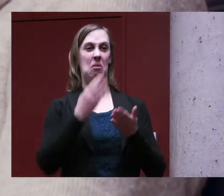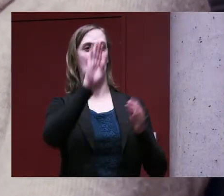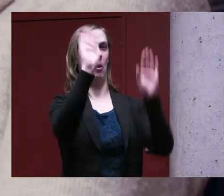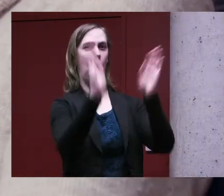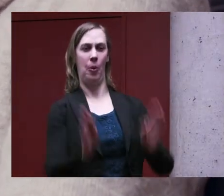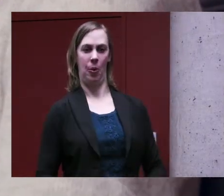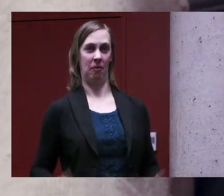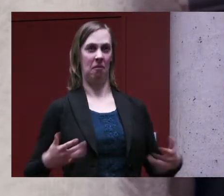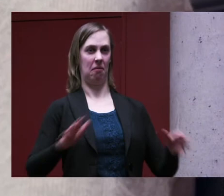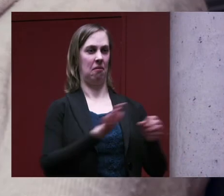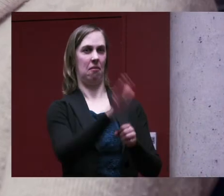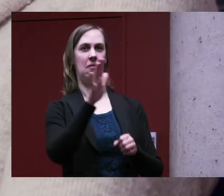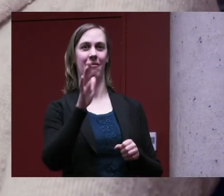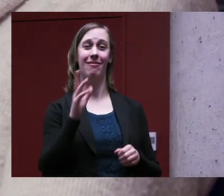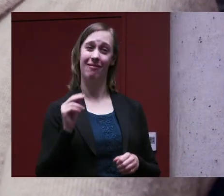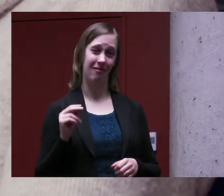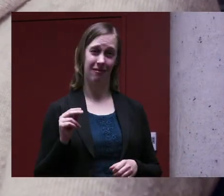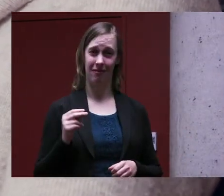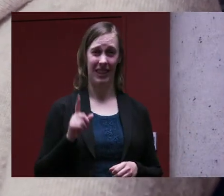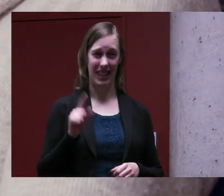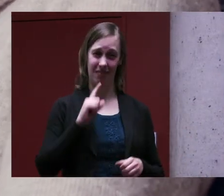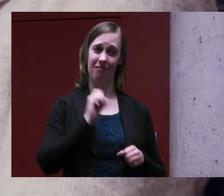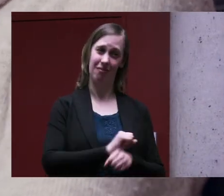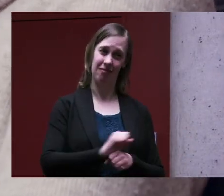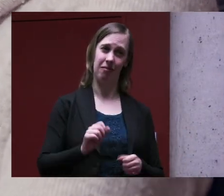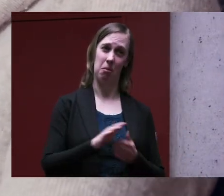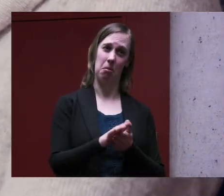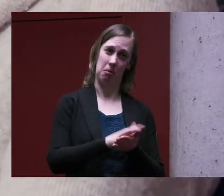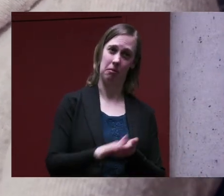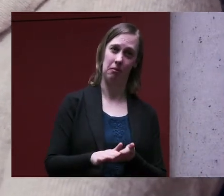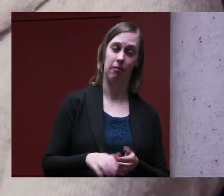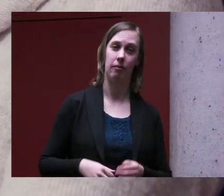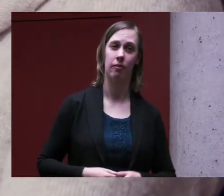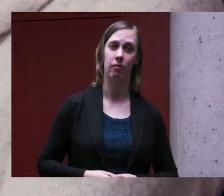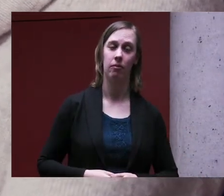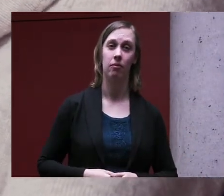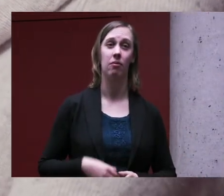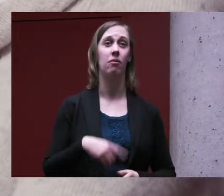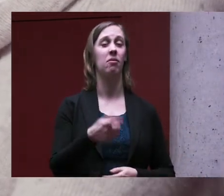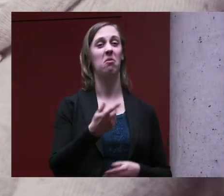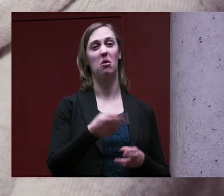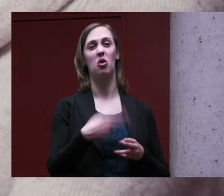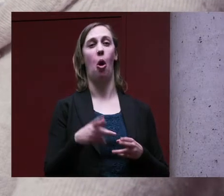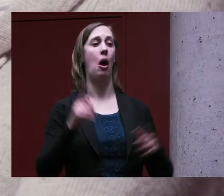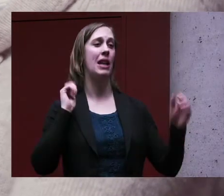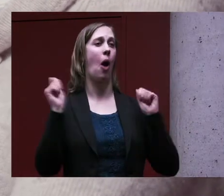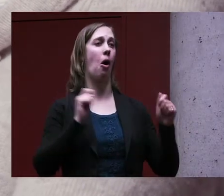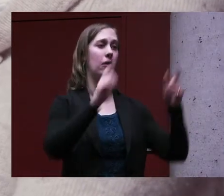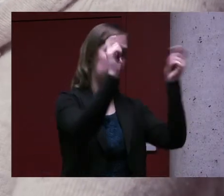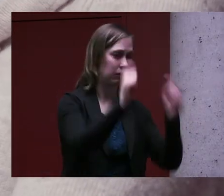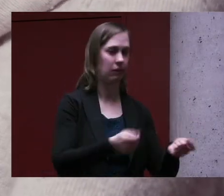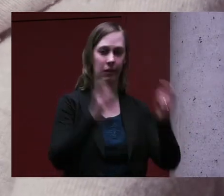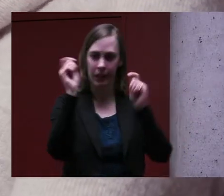enough. It's not realistic. Instead of quickly toweling everyone down for twice a